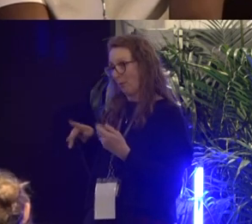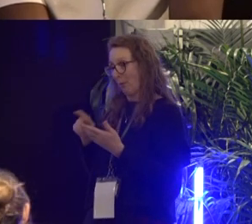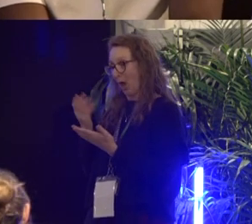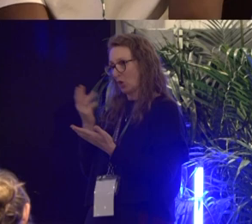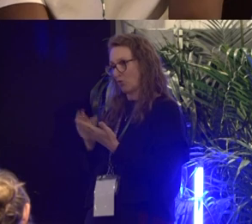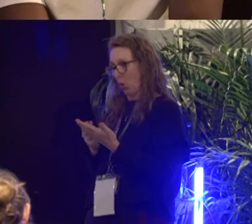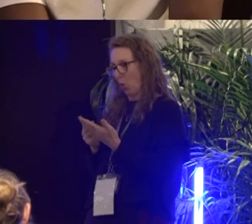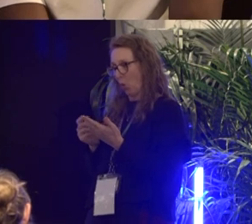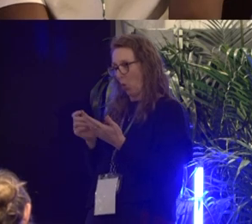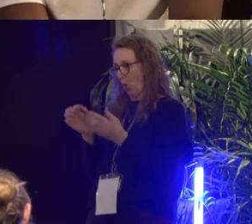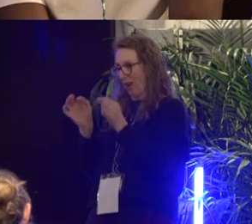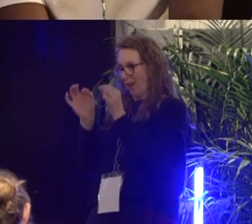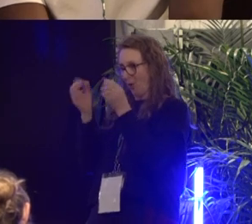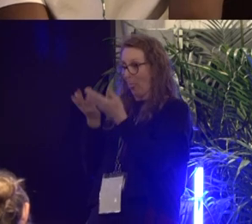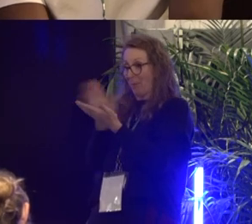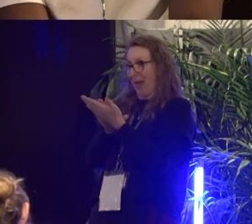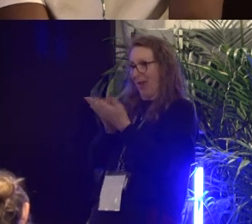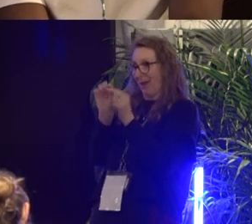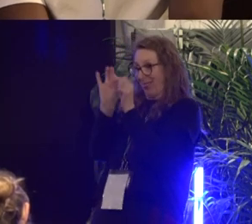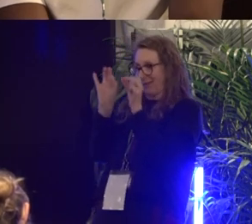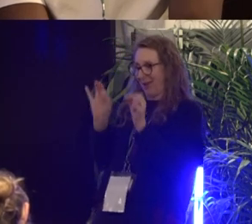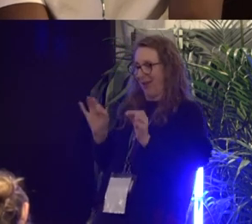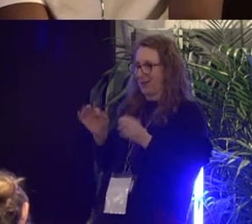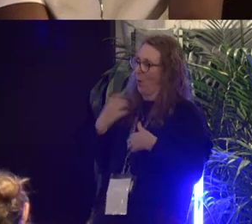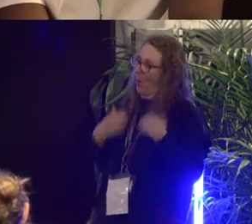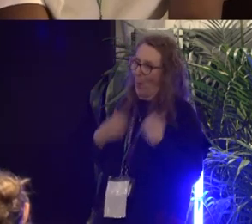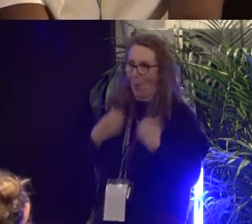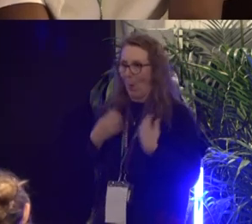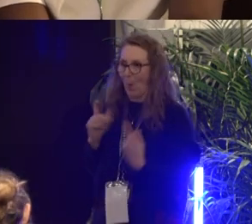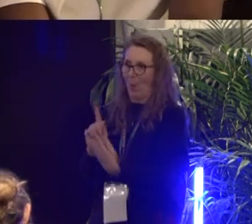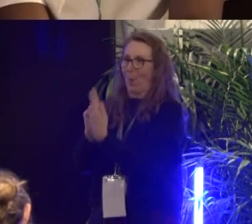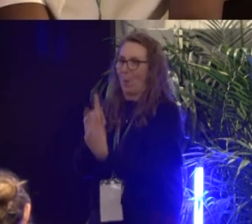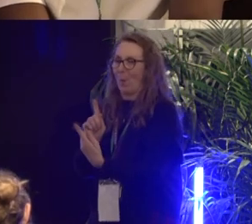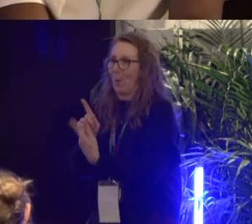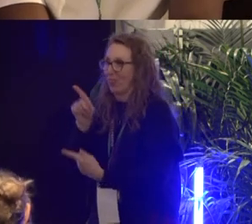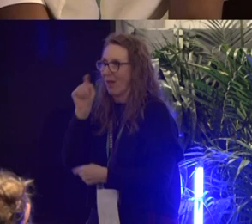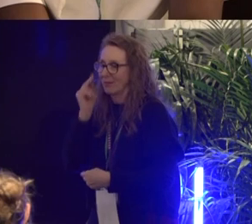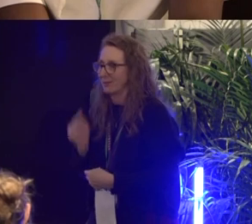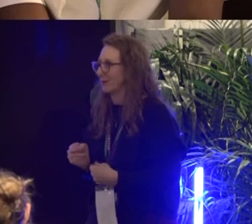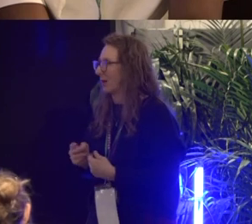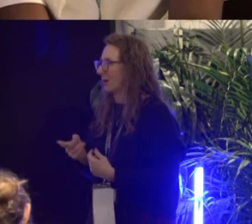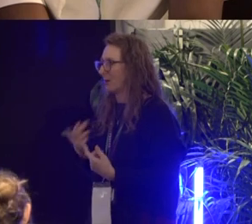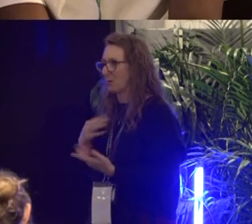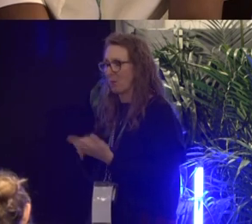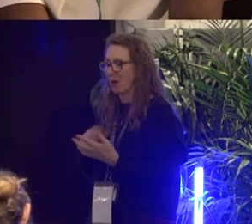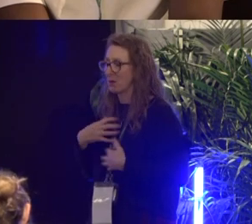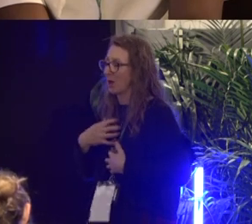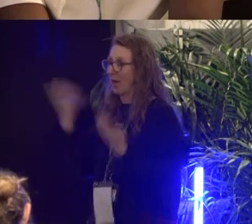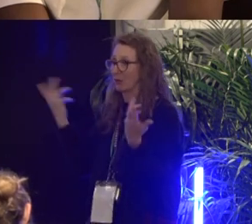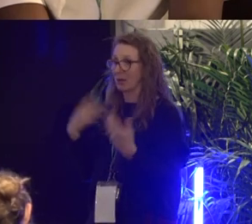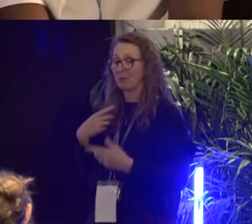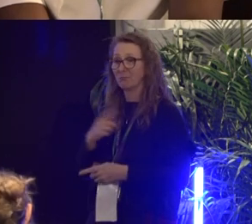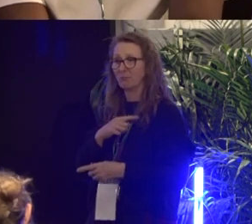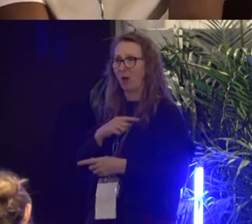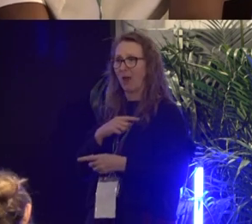around the sides of it, because I was so excited that I'd met this artist. My mum was furious with me, because I'd ruined the